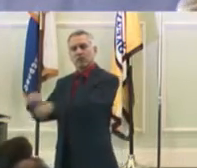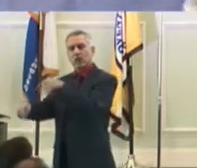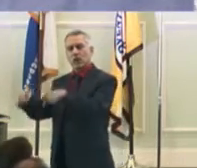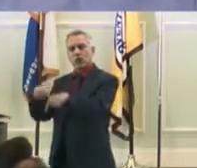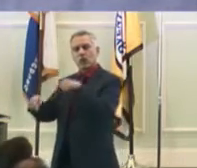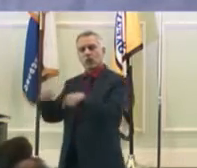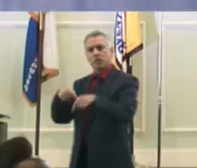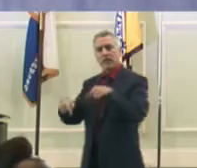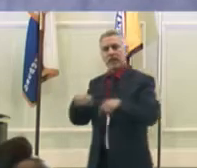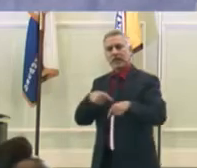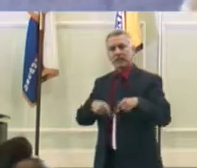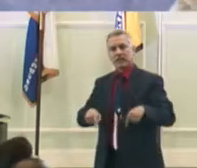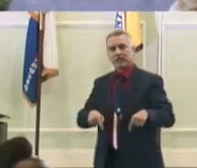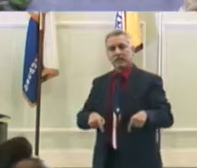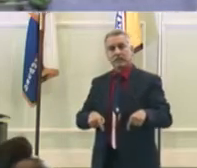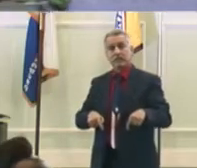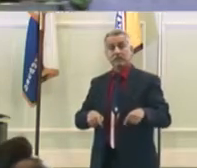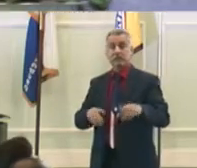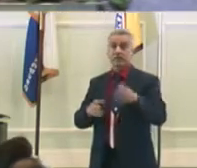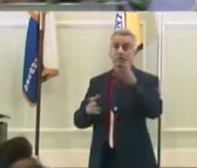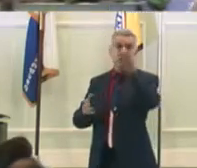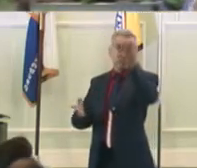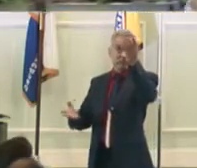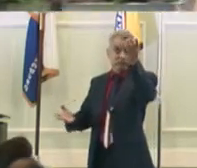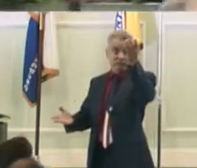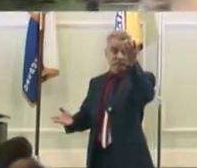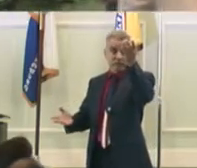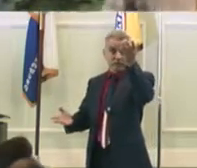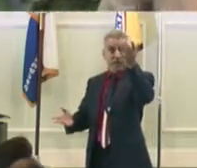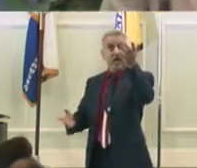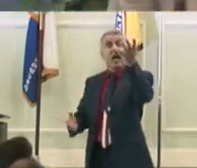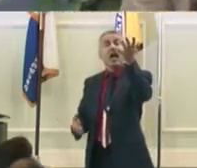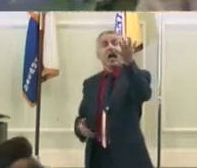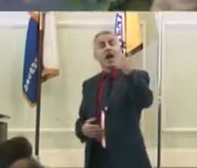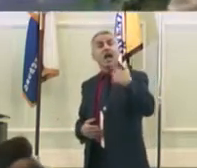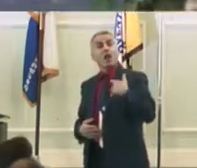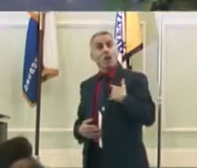him the empty box and let him fill it. Let him fill it.